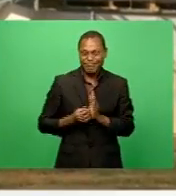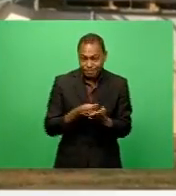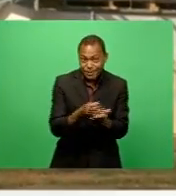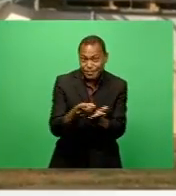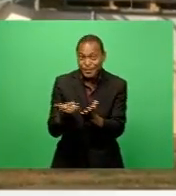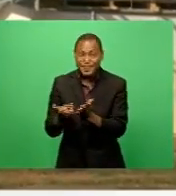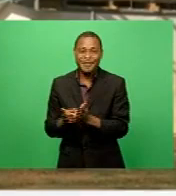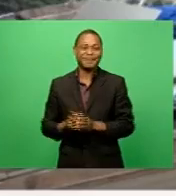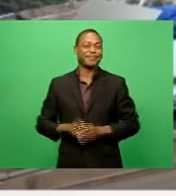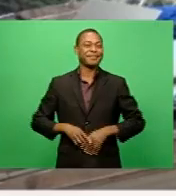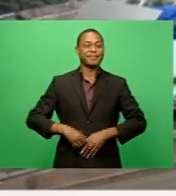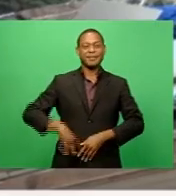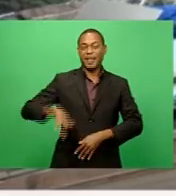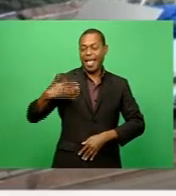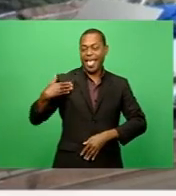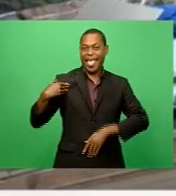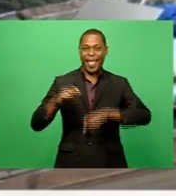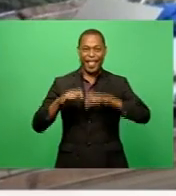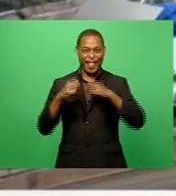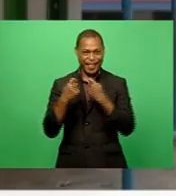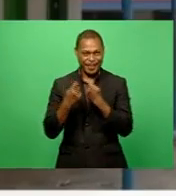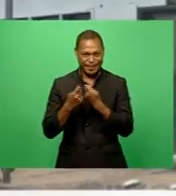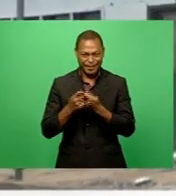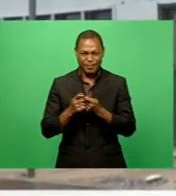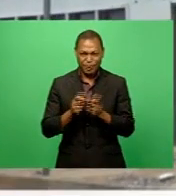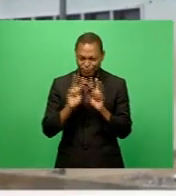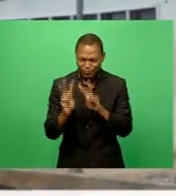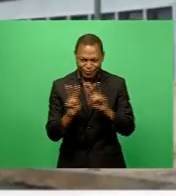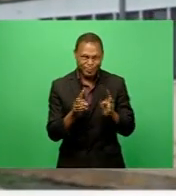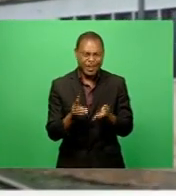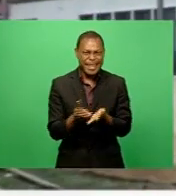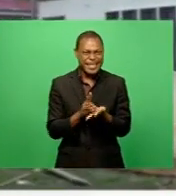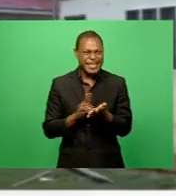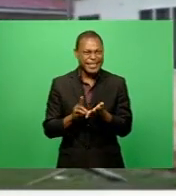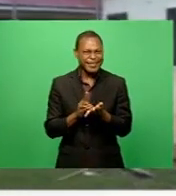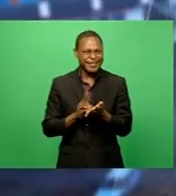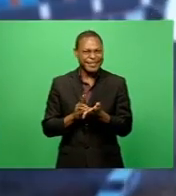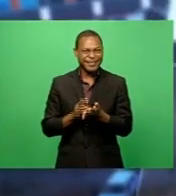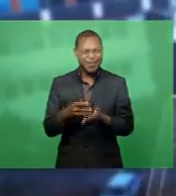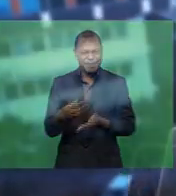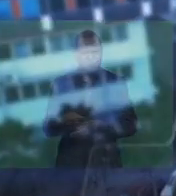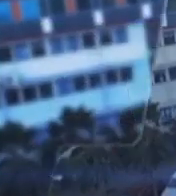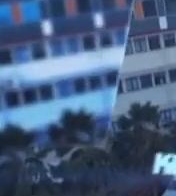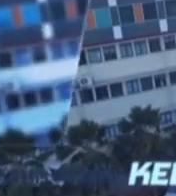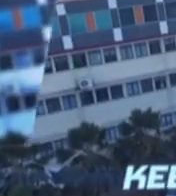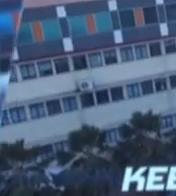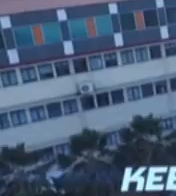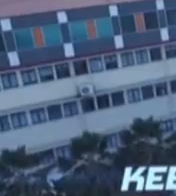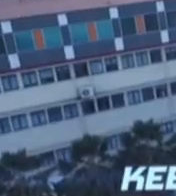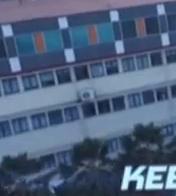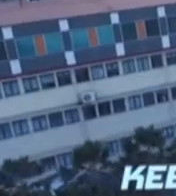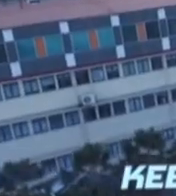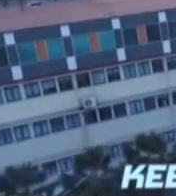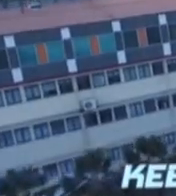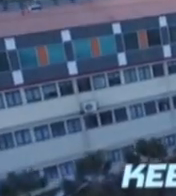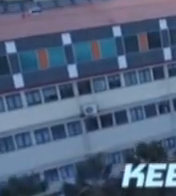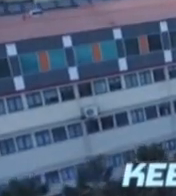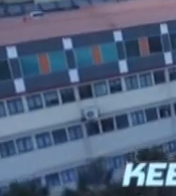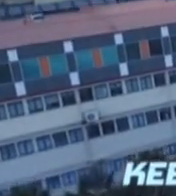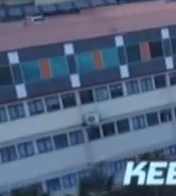And health teams deployed to mitigate risks of disease outbreak. From the studios of FBC